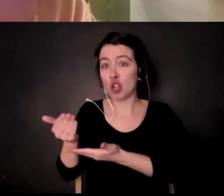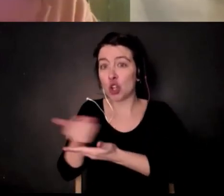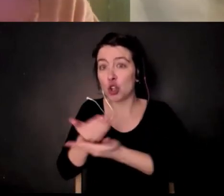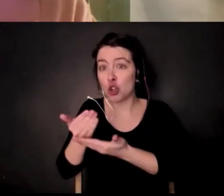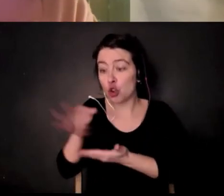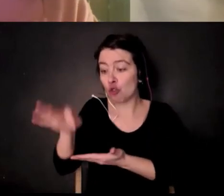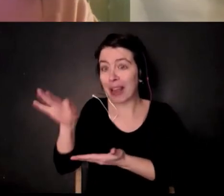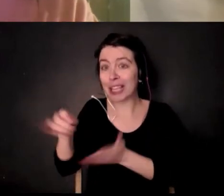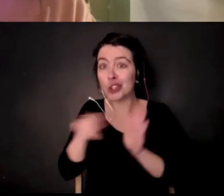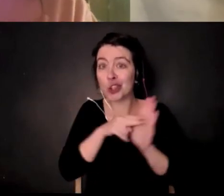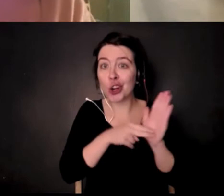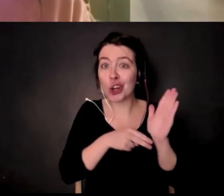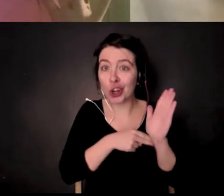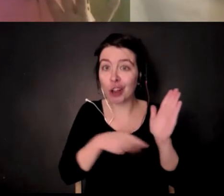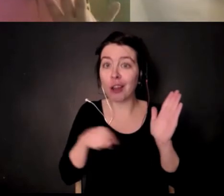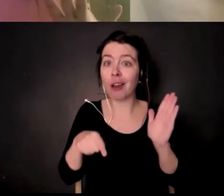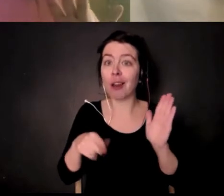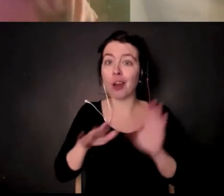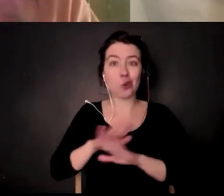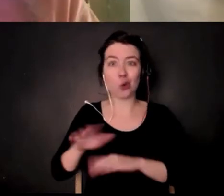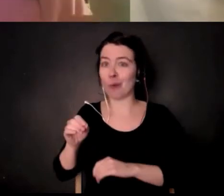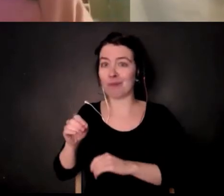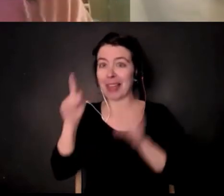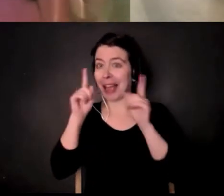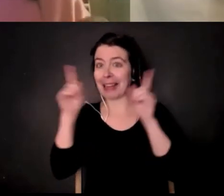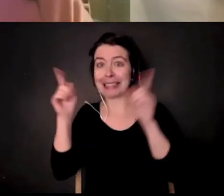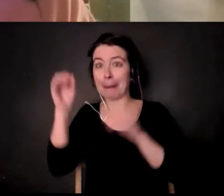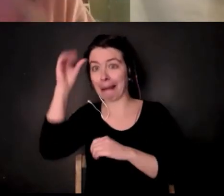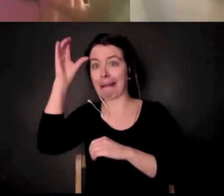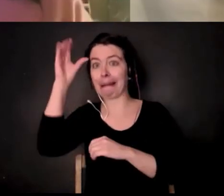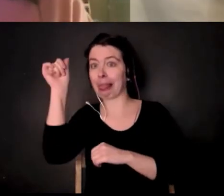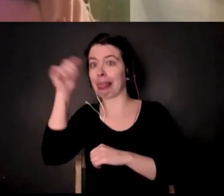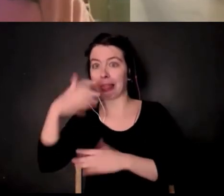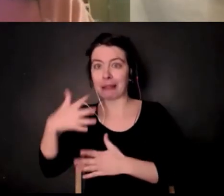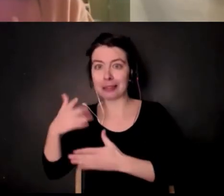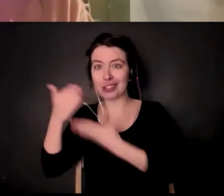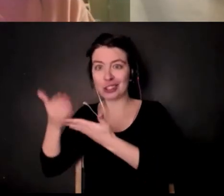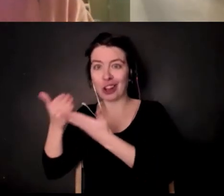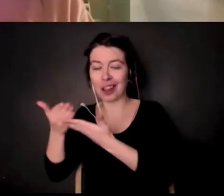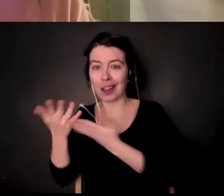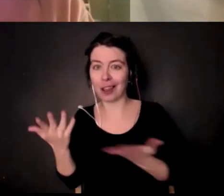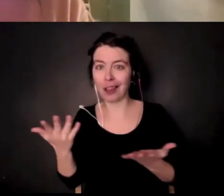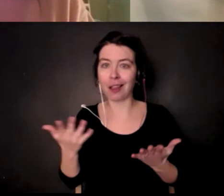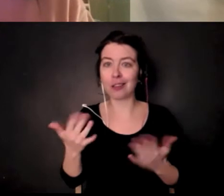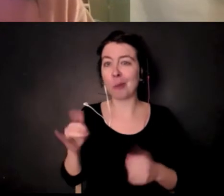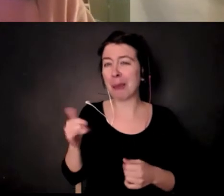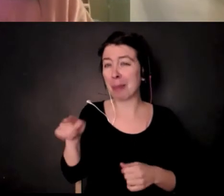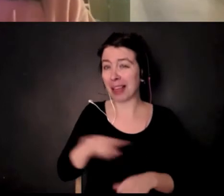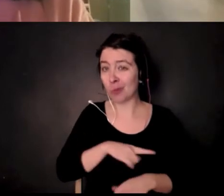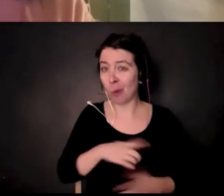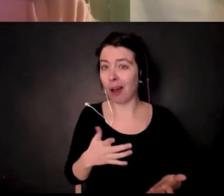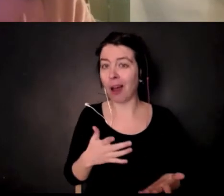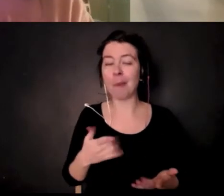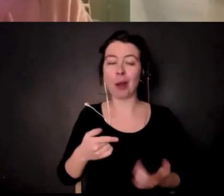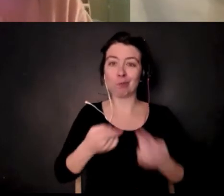like the next stage in our practice is to actually create our own framework, our own set of terms. And that's like